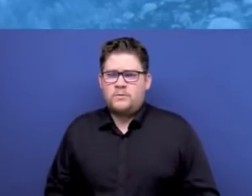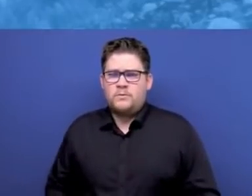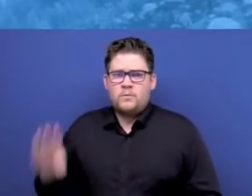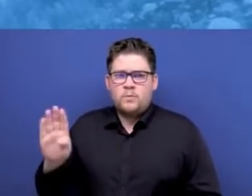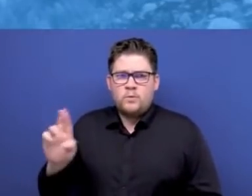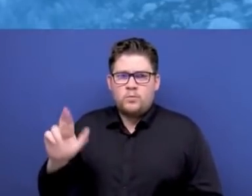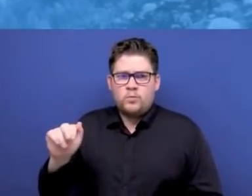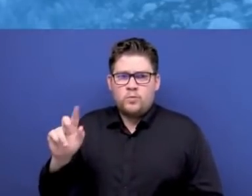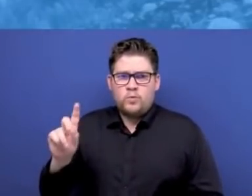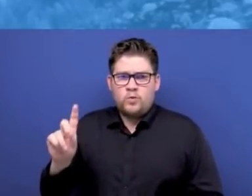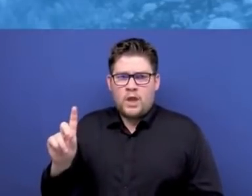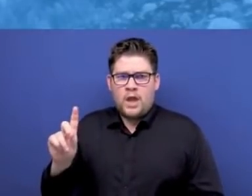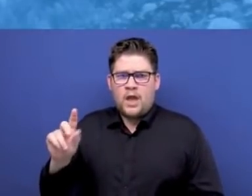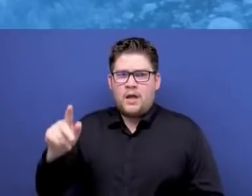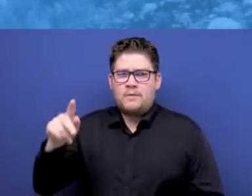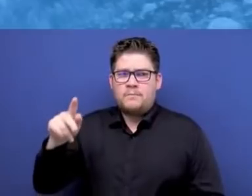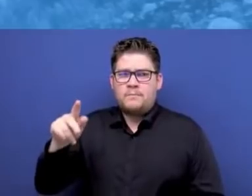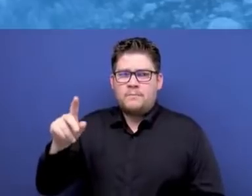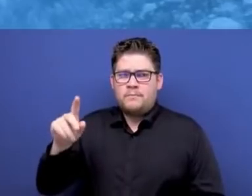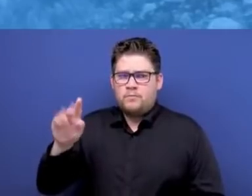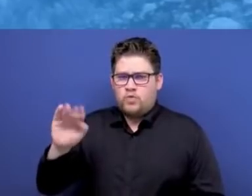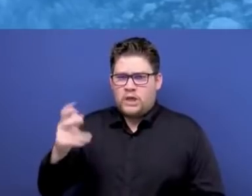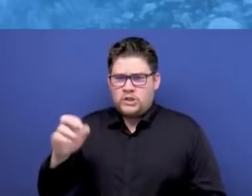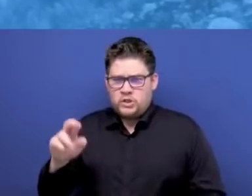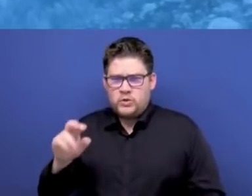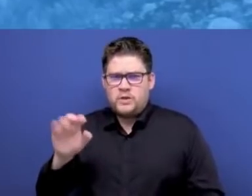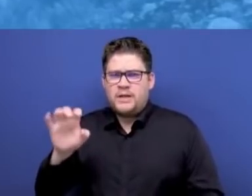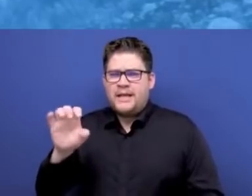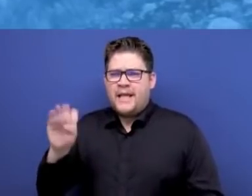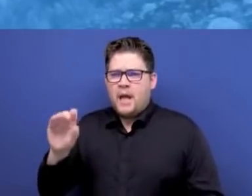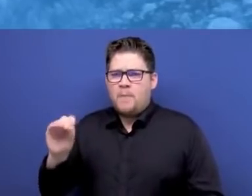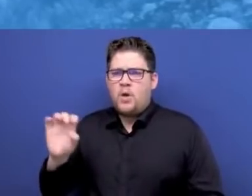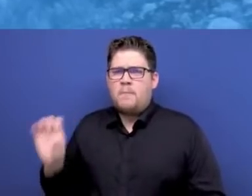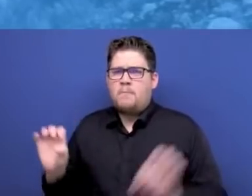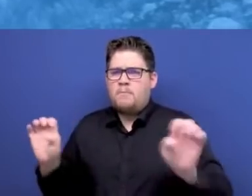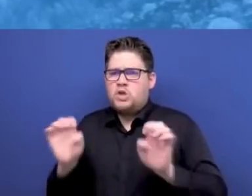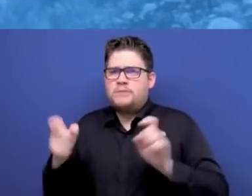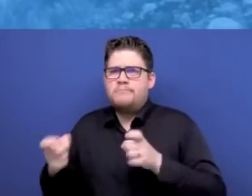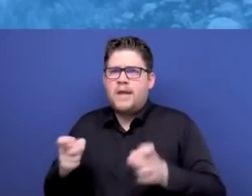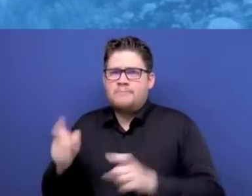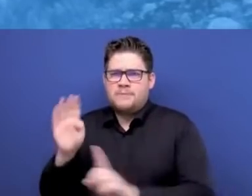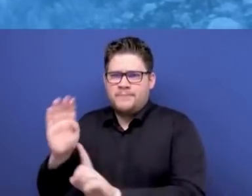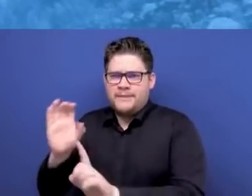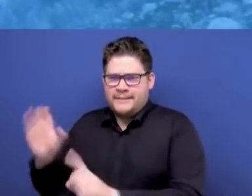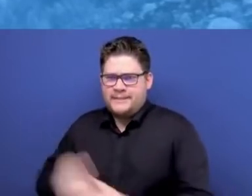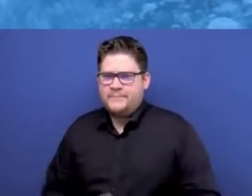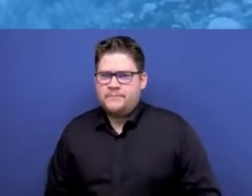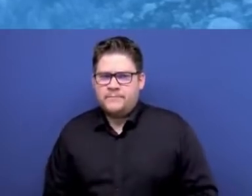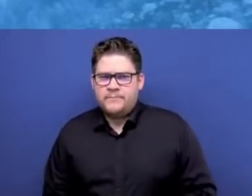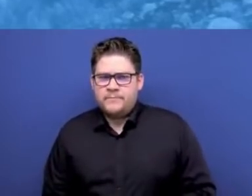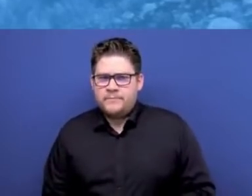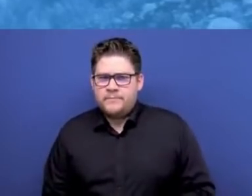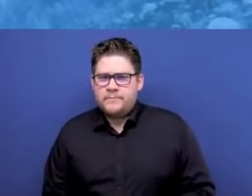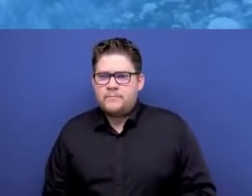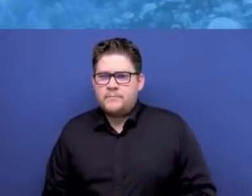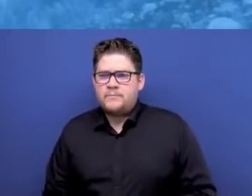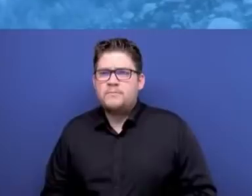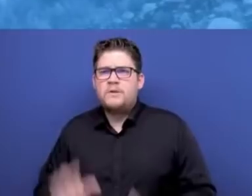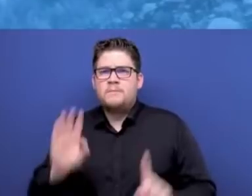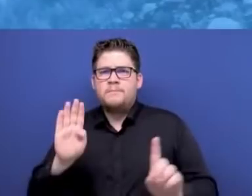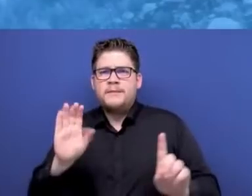with Emergency Management BC, Staff Sergeant Janelle, BC Rcmp Spokesperson, and Dr.